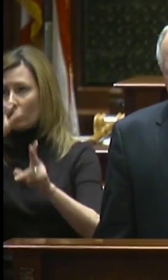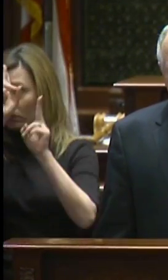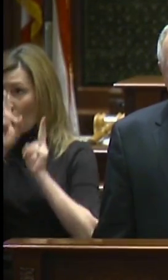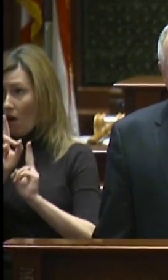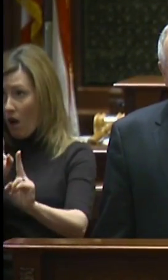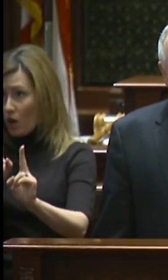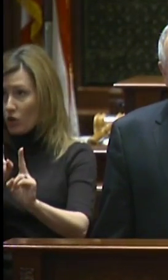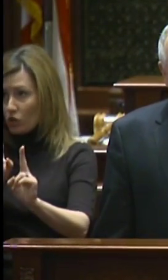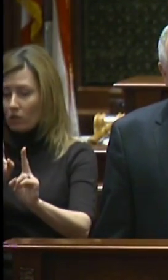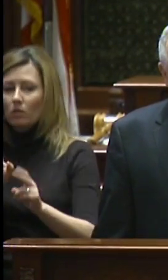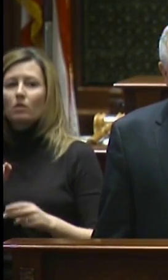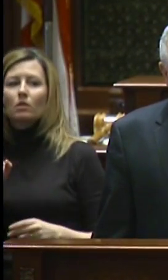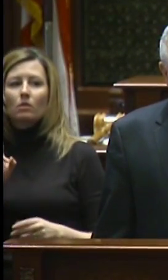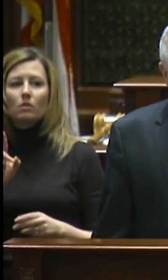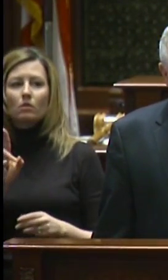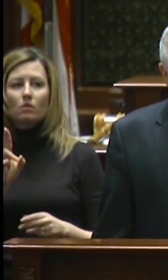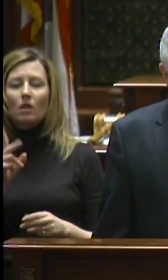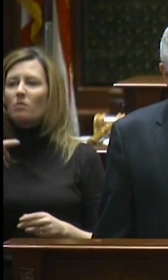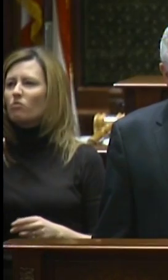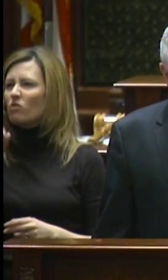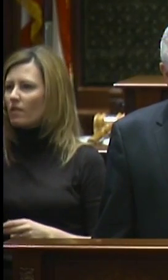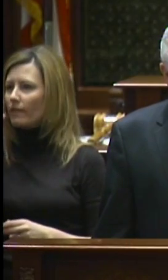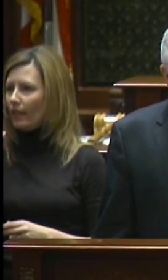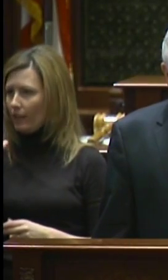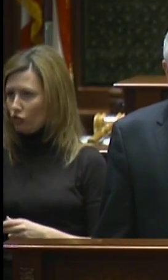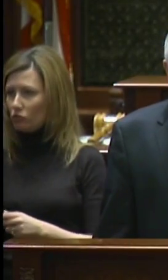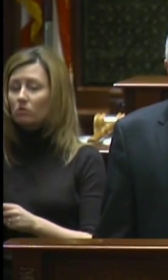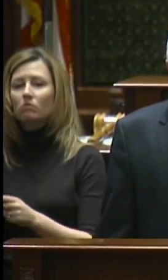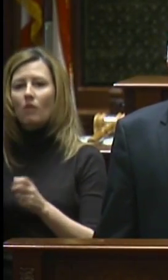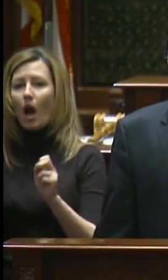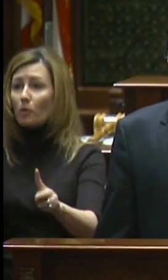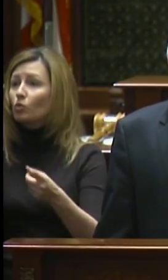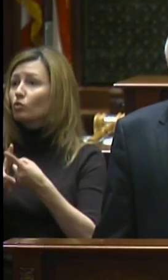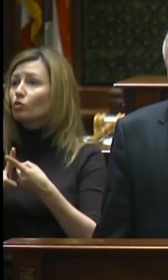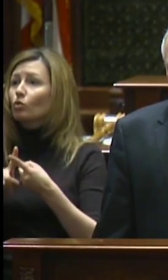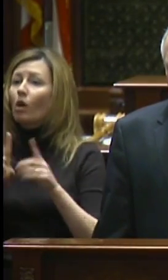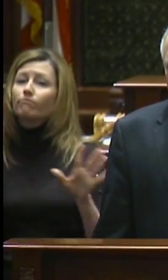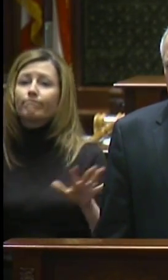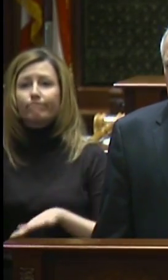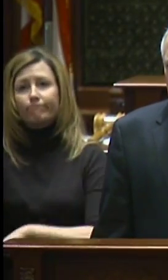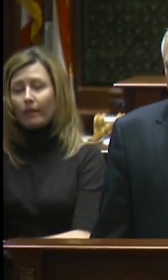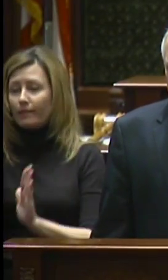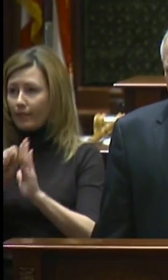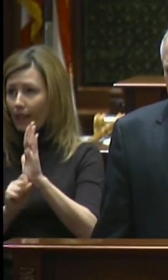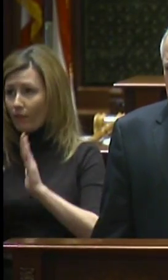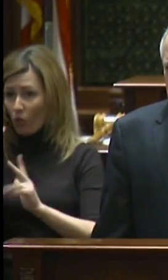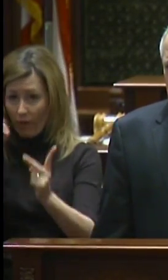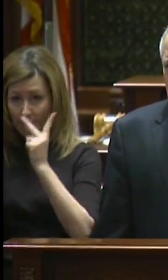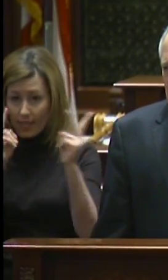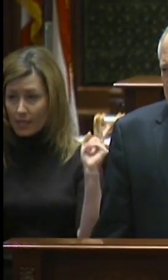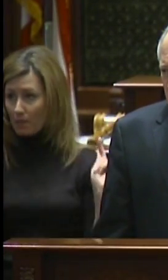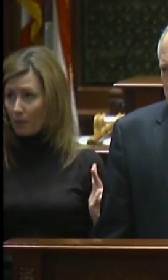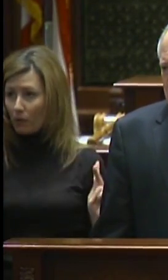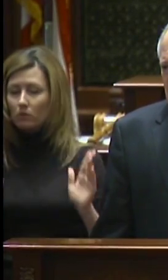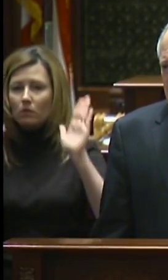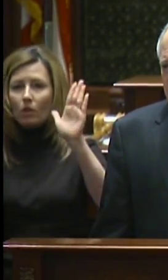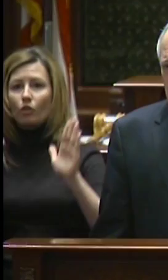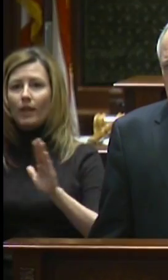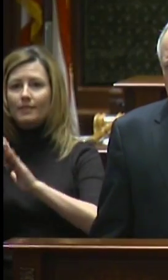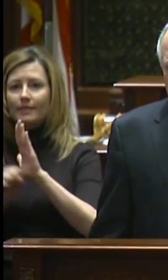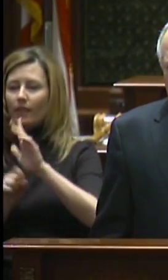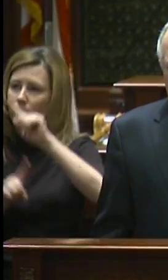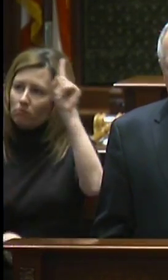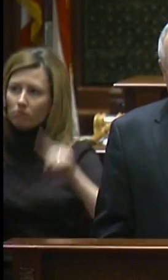and privilege, an opportunity to visit people all across our state of Illinois. It's a great state, a diverse